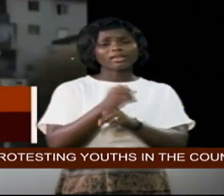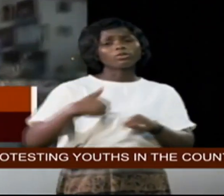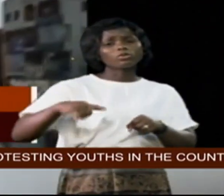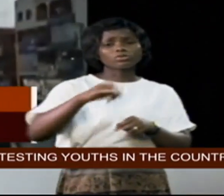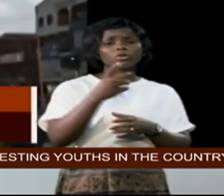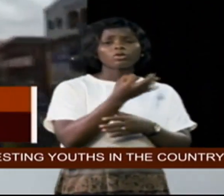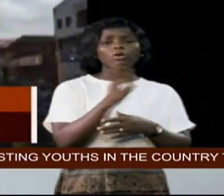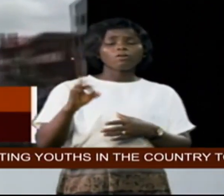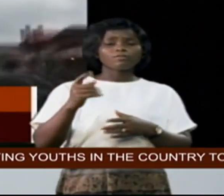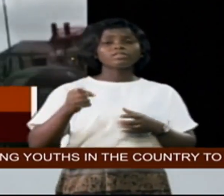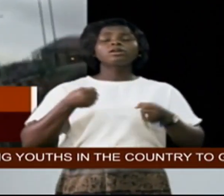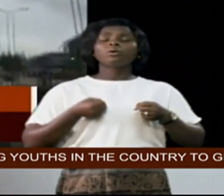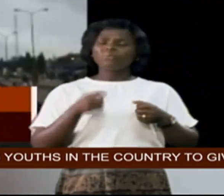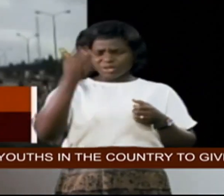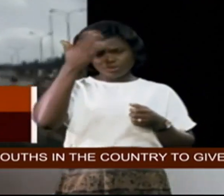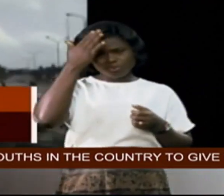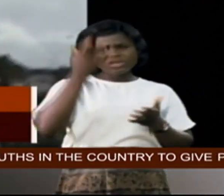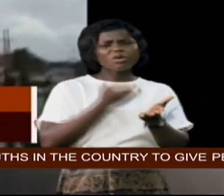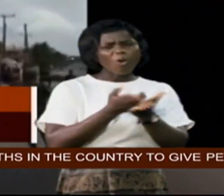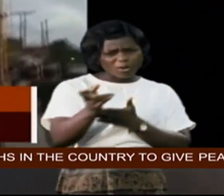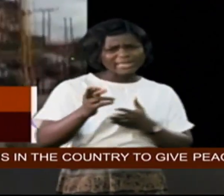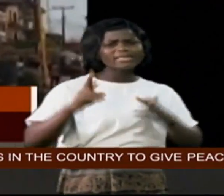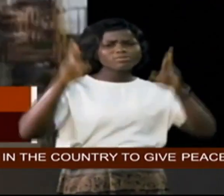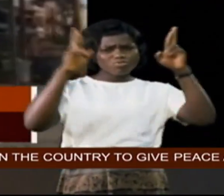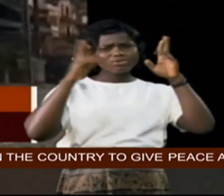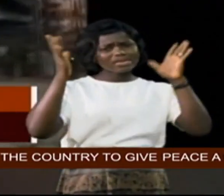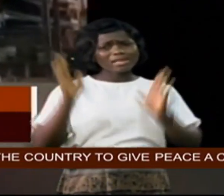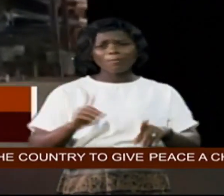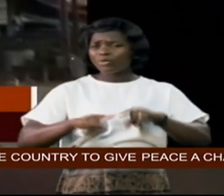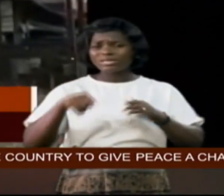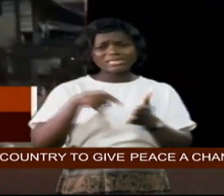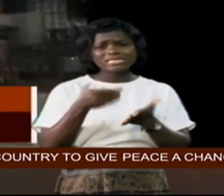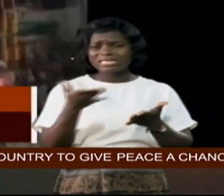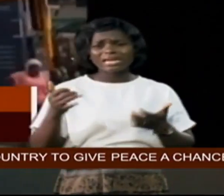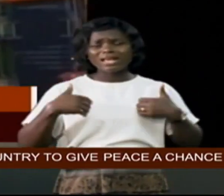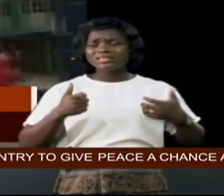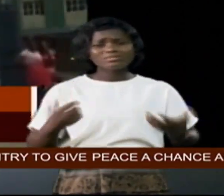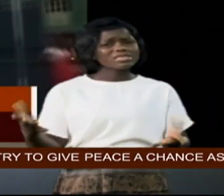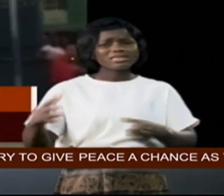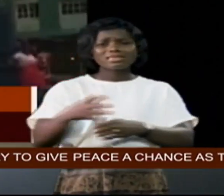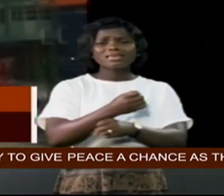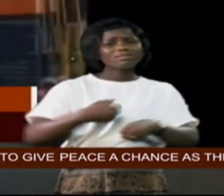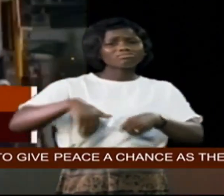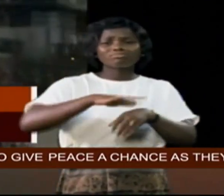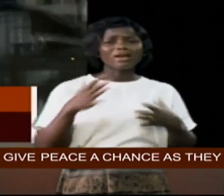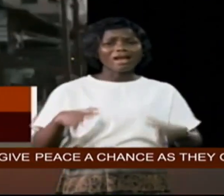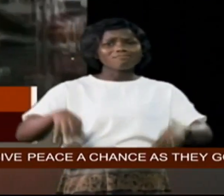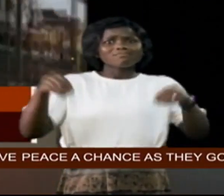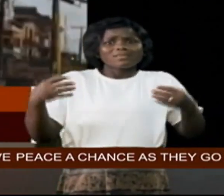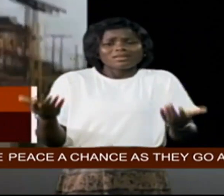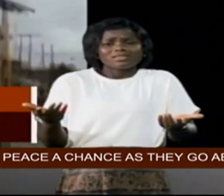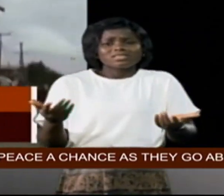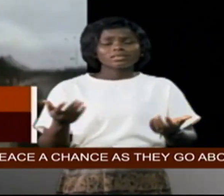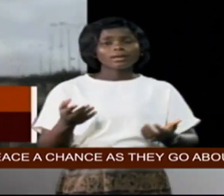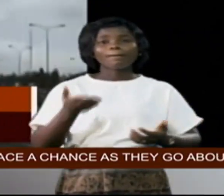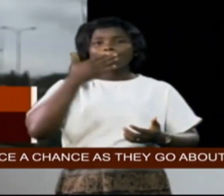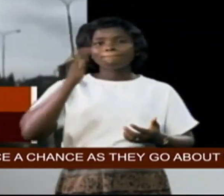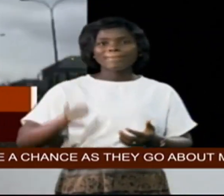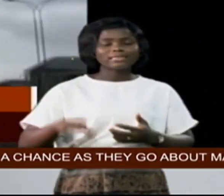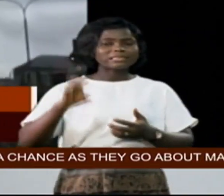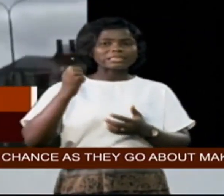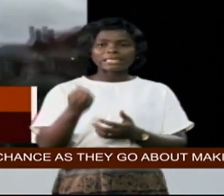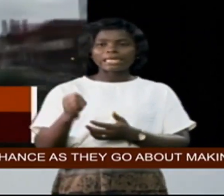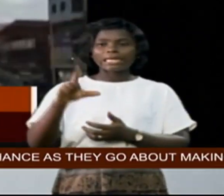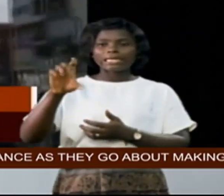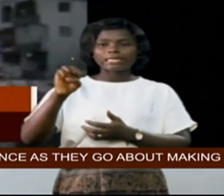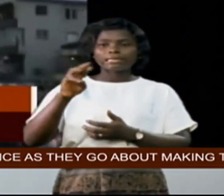streets. We know the honest protesters. But this thing has been hijacked. There are some bad elements among you people that